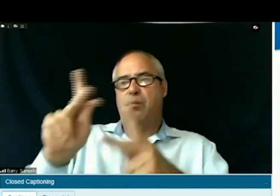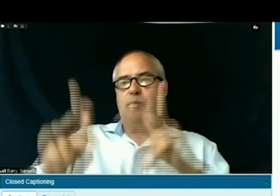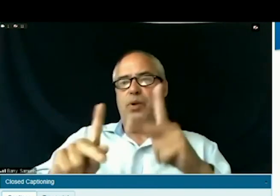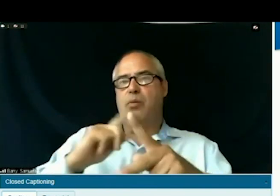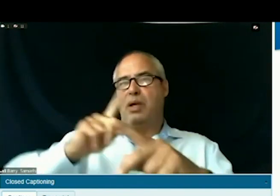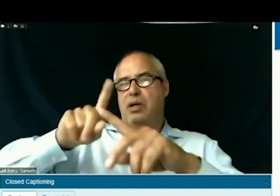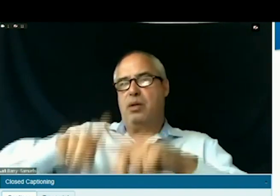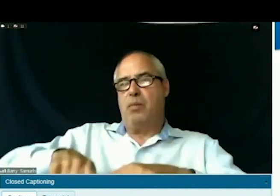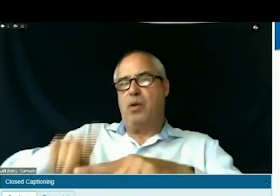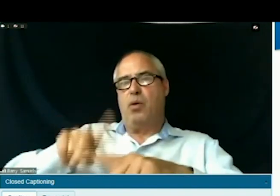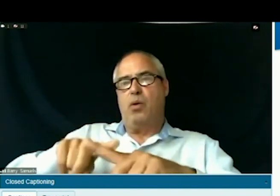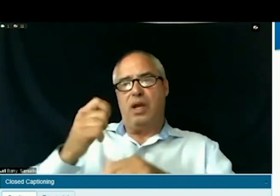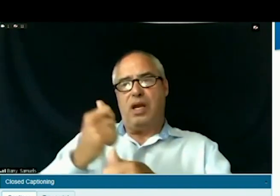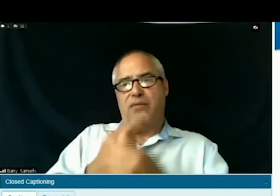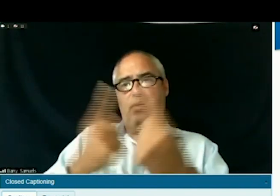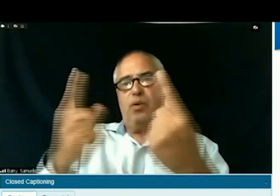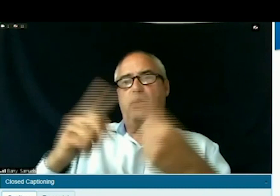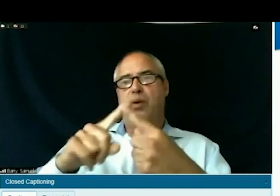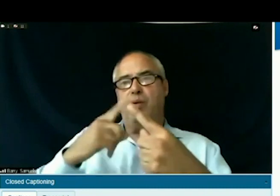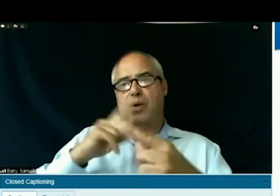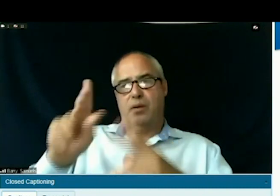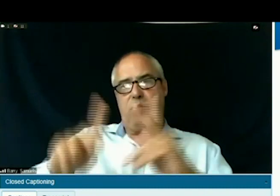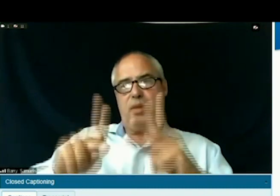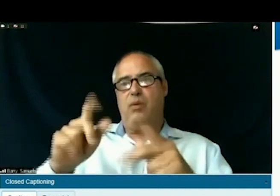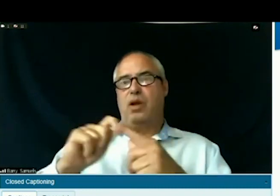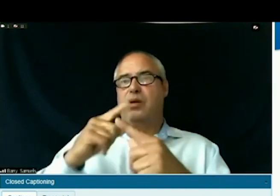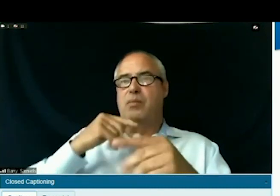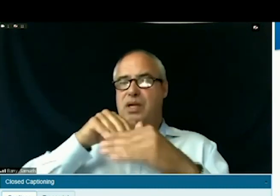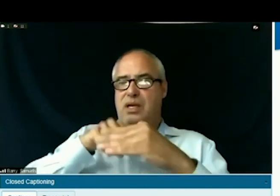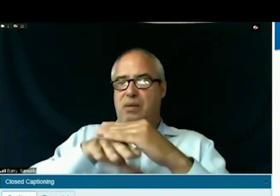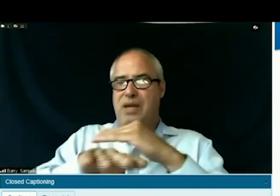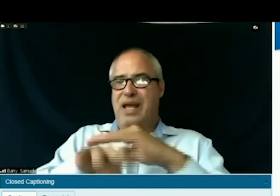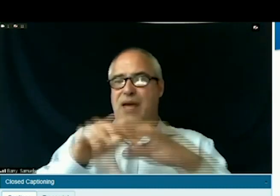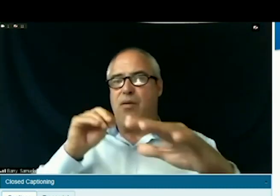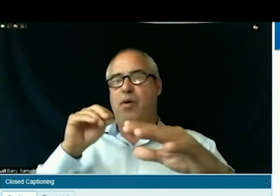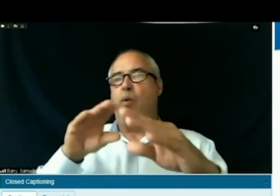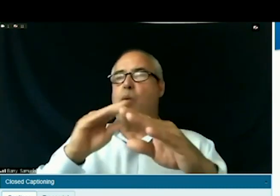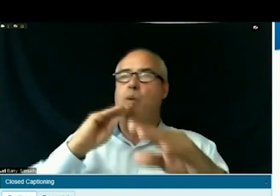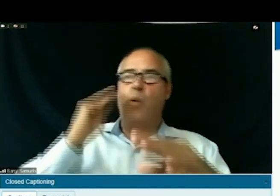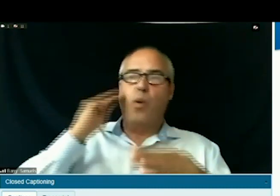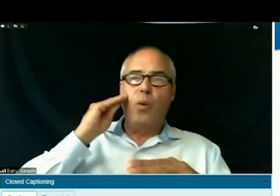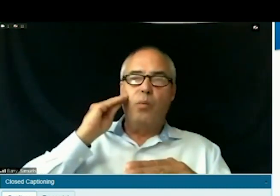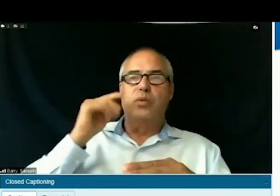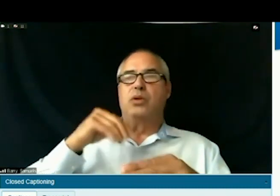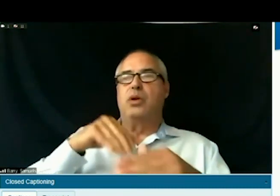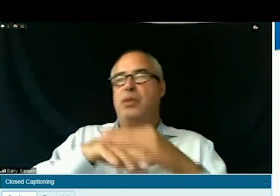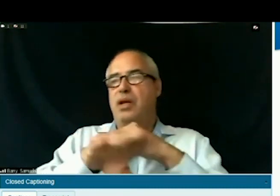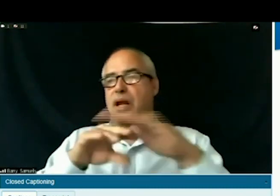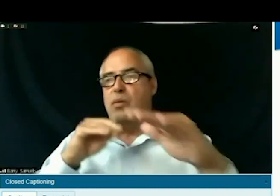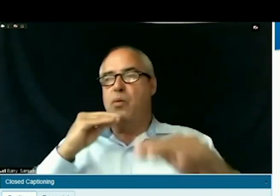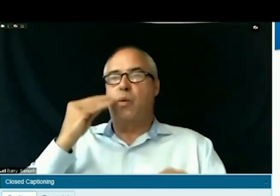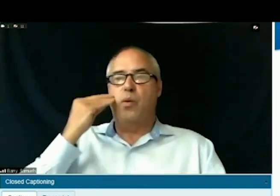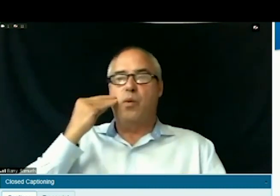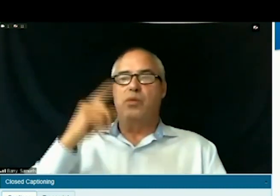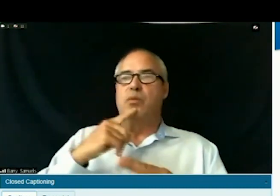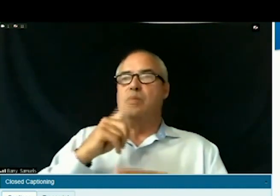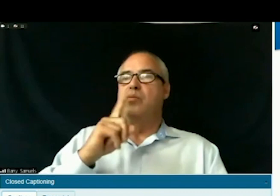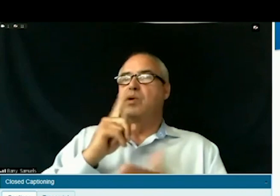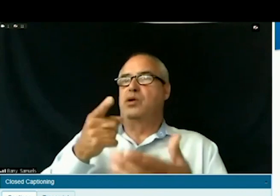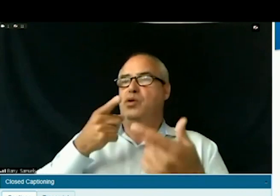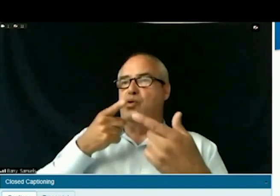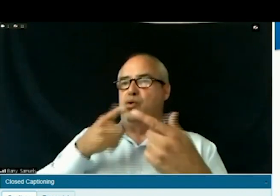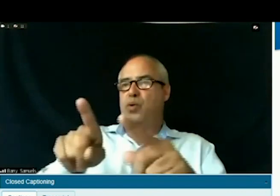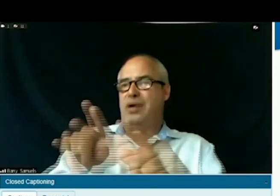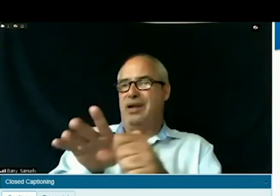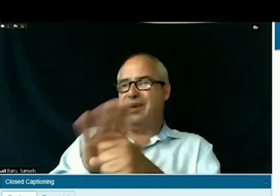a lot of people, but we do have a lot of folks coming in and out of people's homes, right? Which during the pandemic